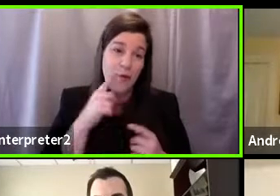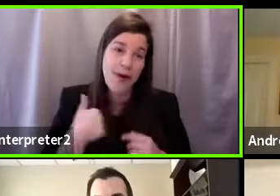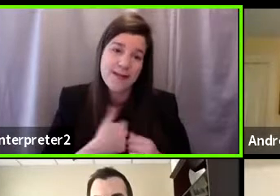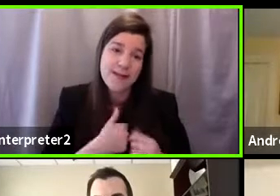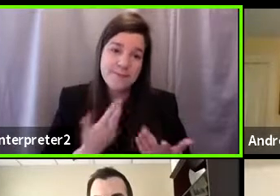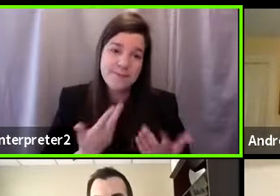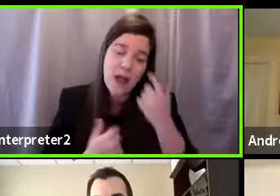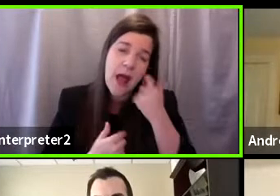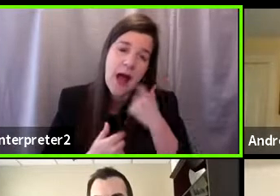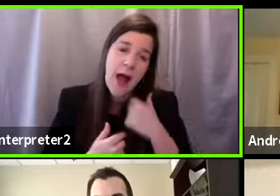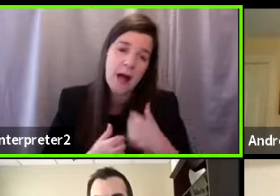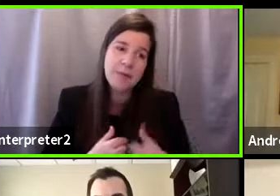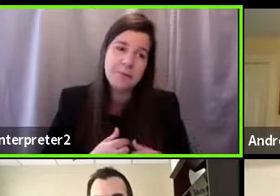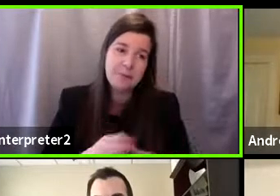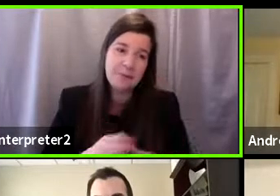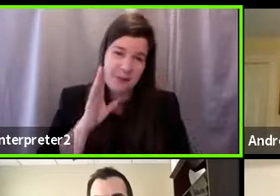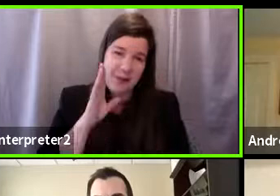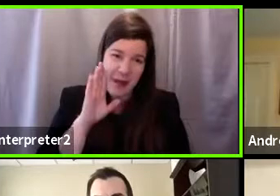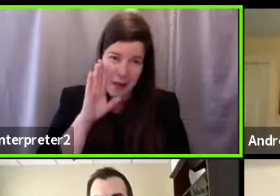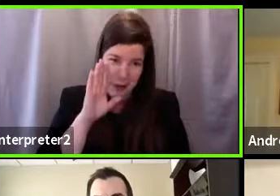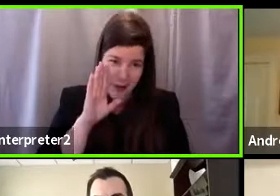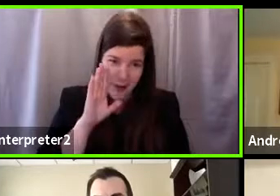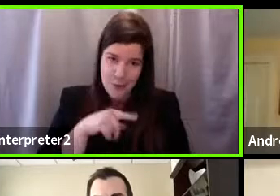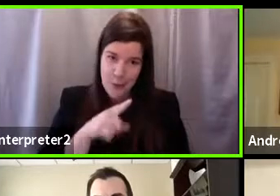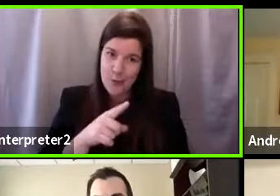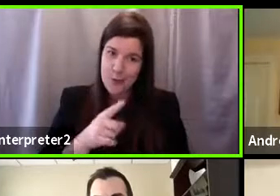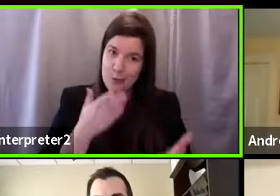I know it's not a satisfying answer, but that's kind of where we are.